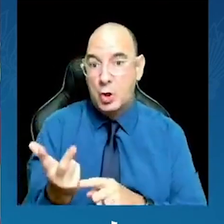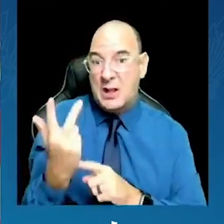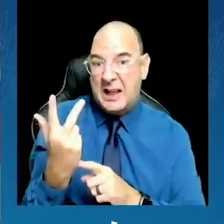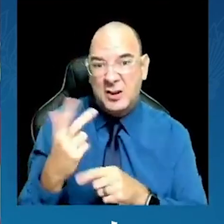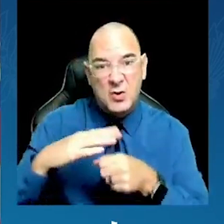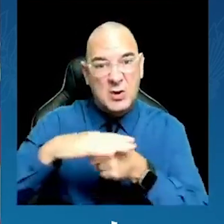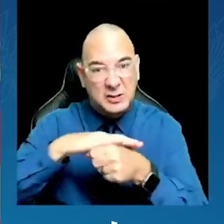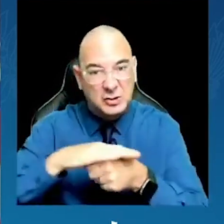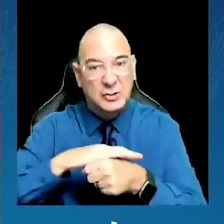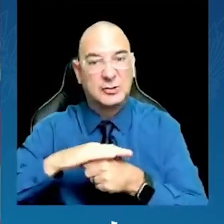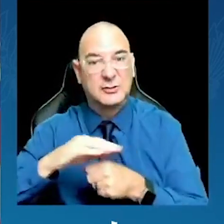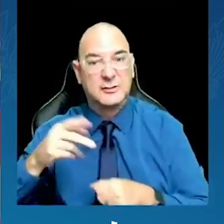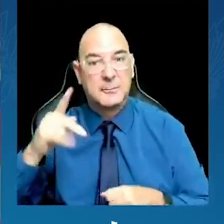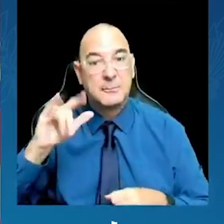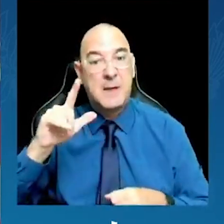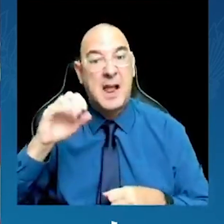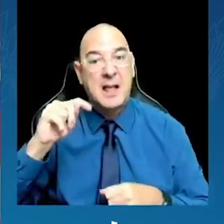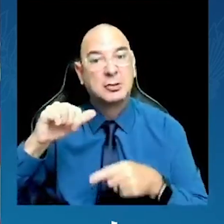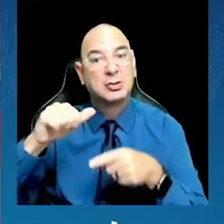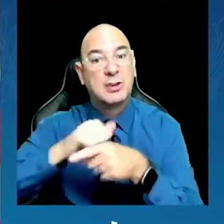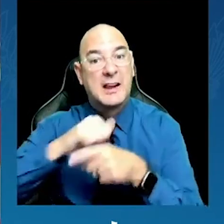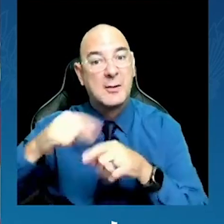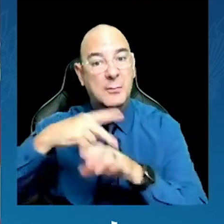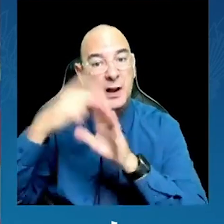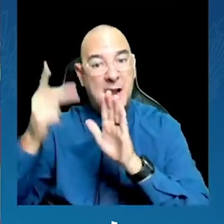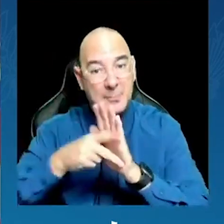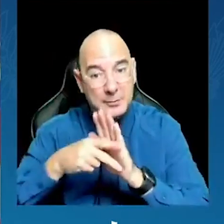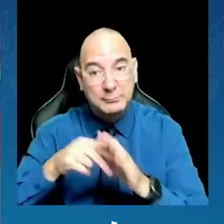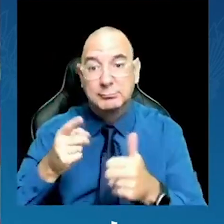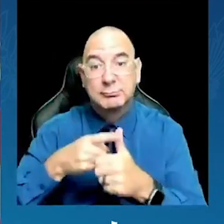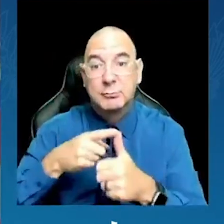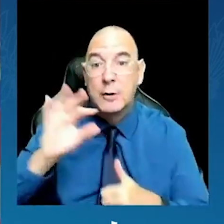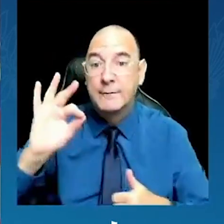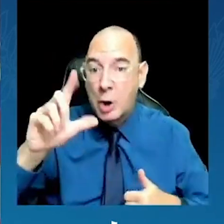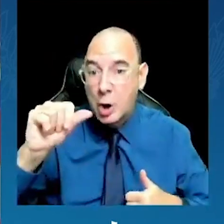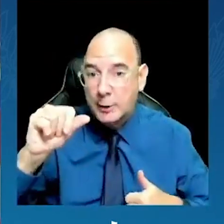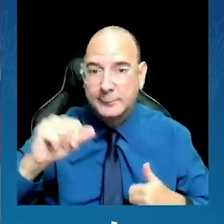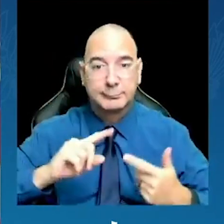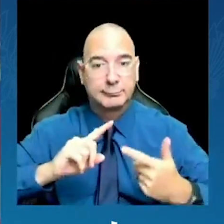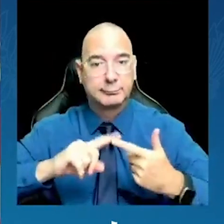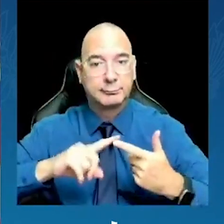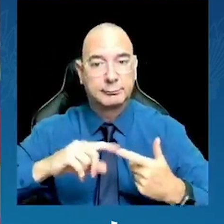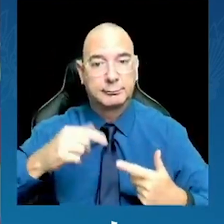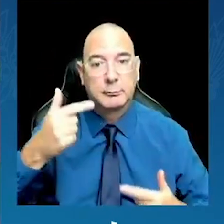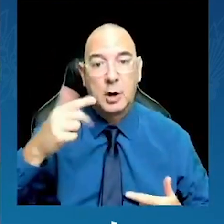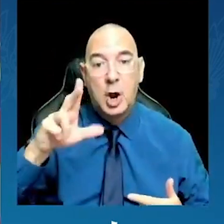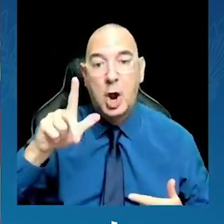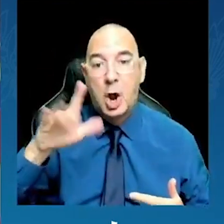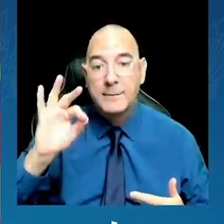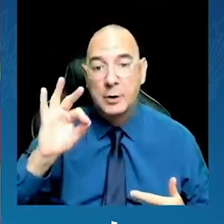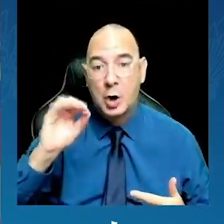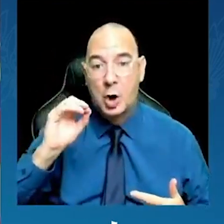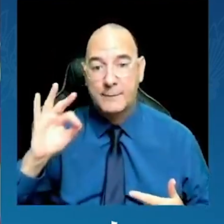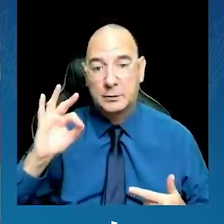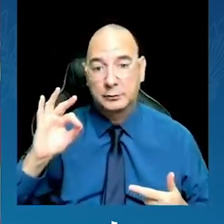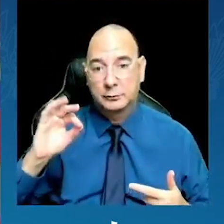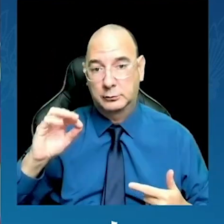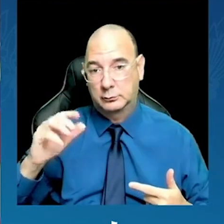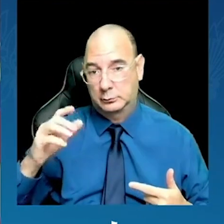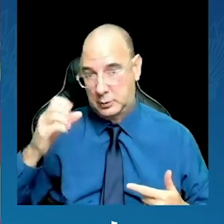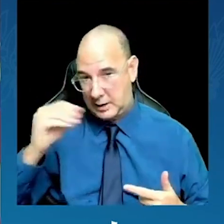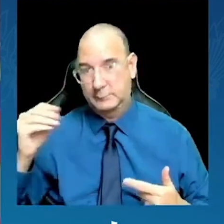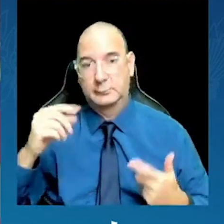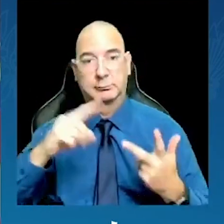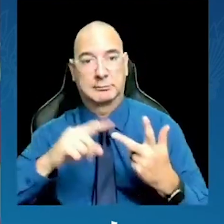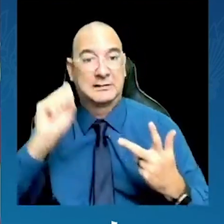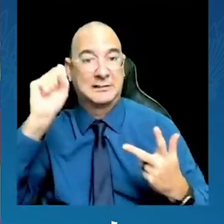programs, one in Florida, one on the Gulf Coast, and one in Southern California. This